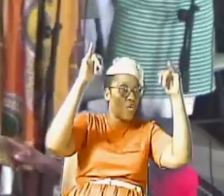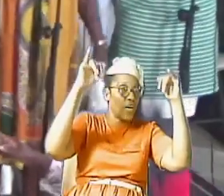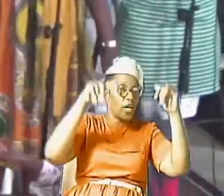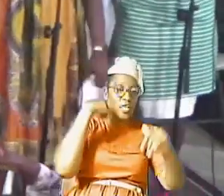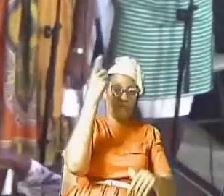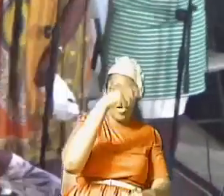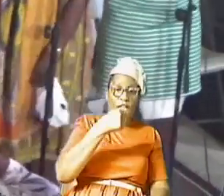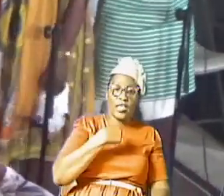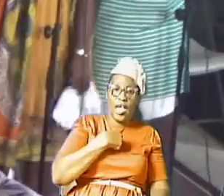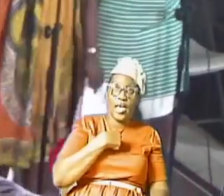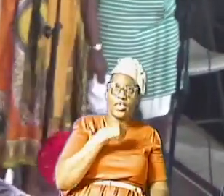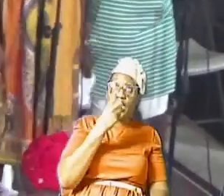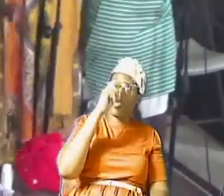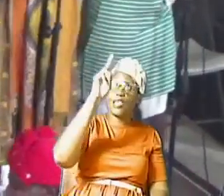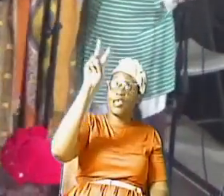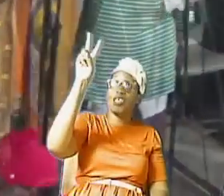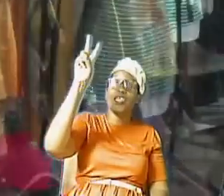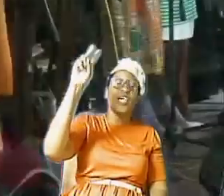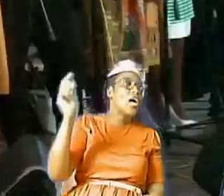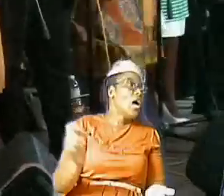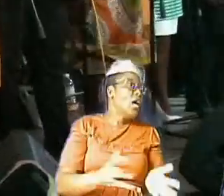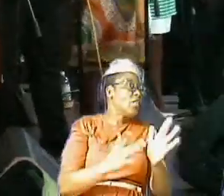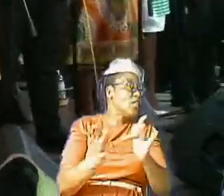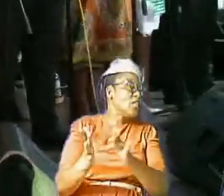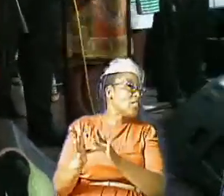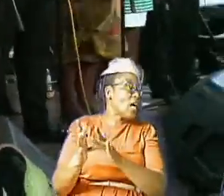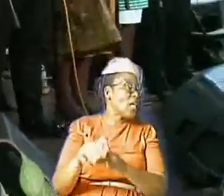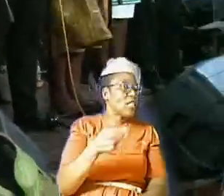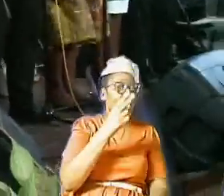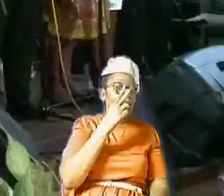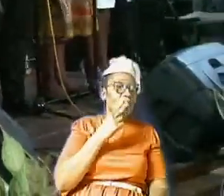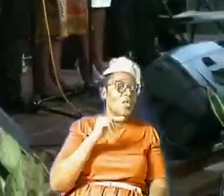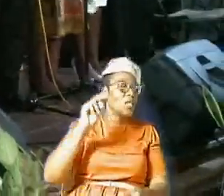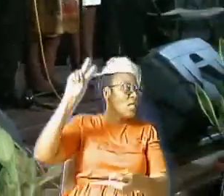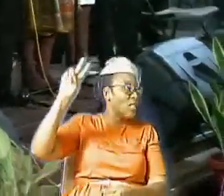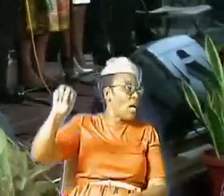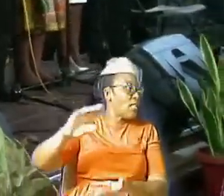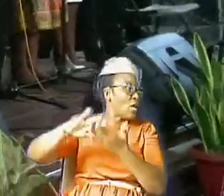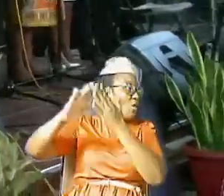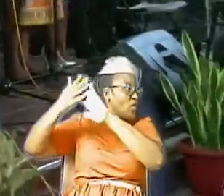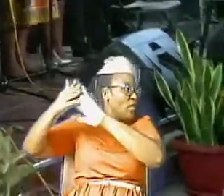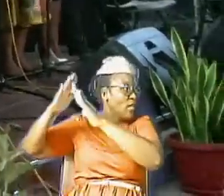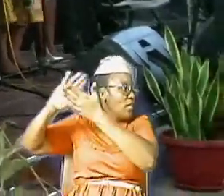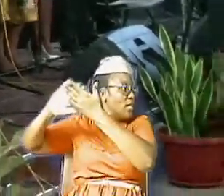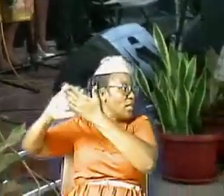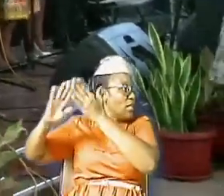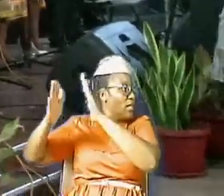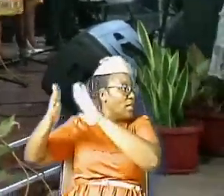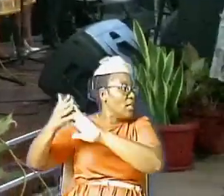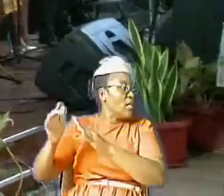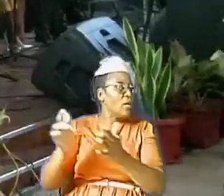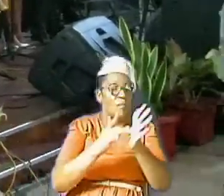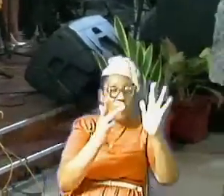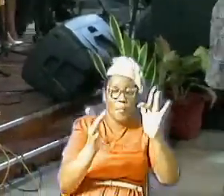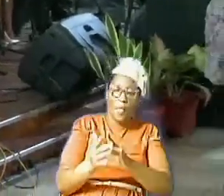Someday in glory, yes, I shall see Jesus the sweet memory.